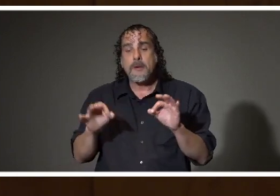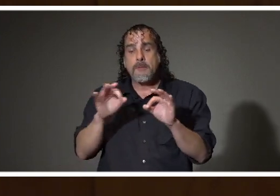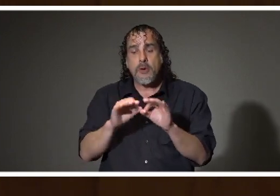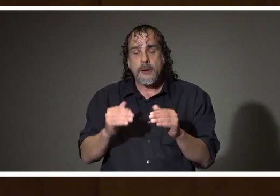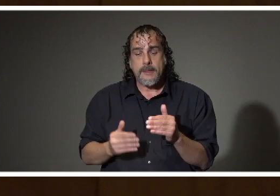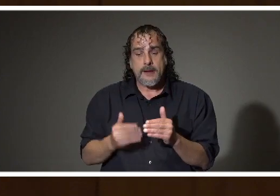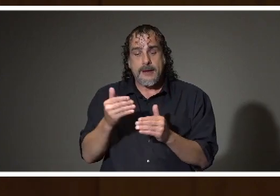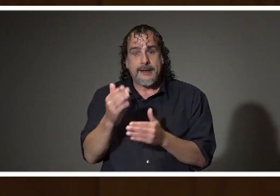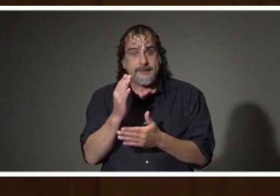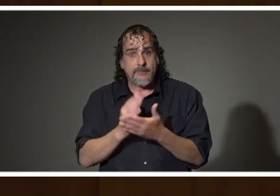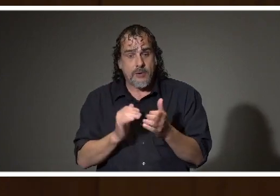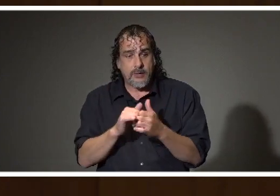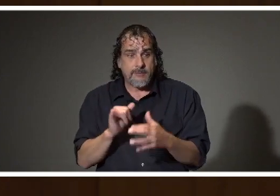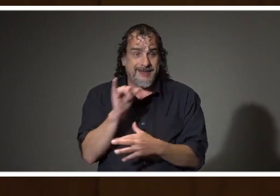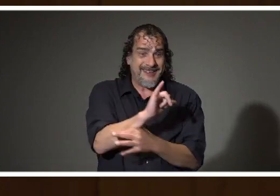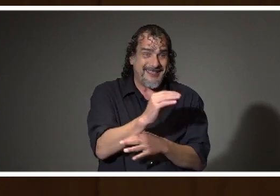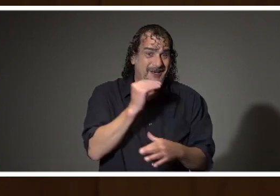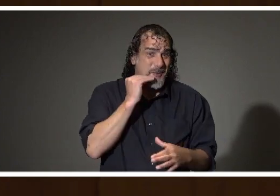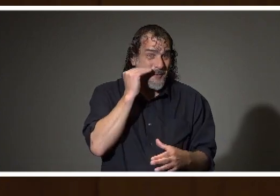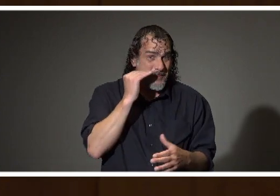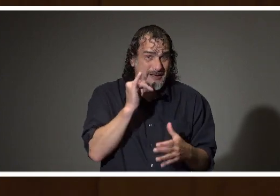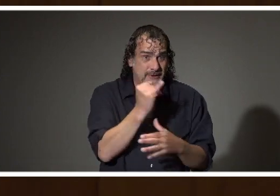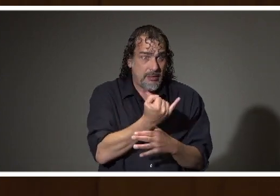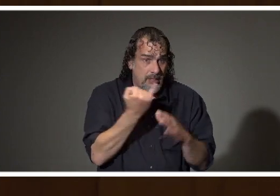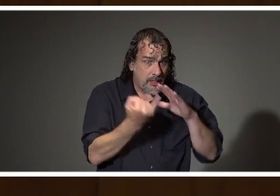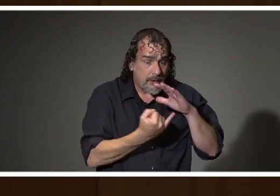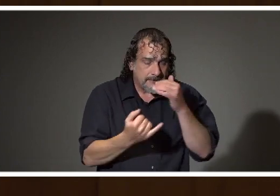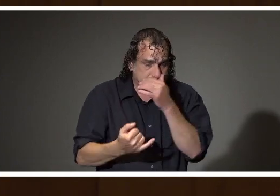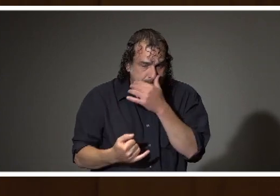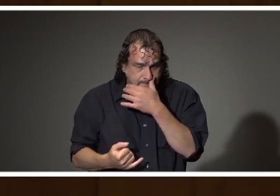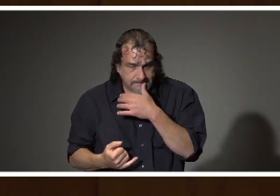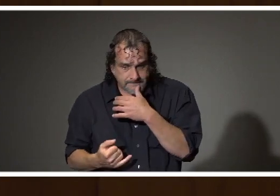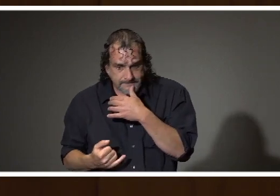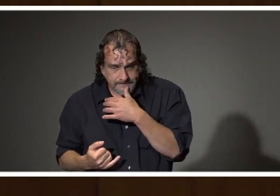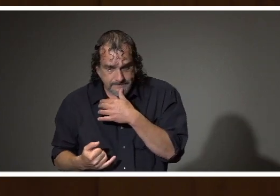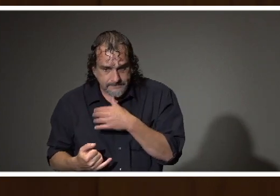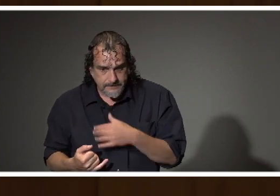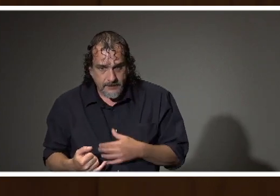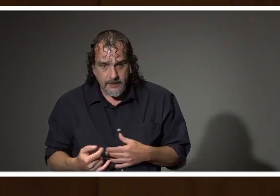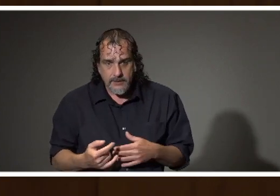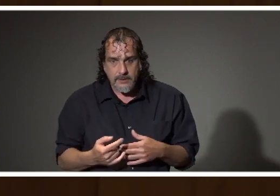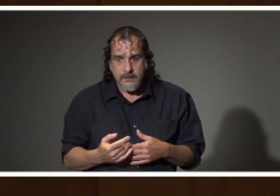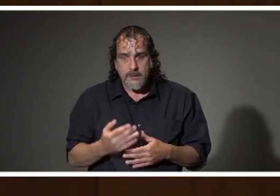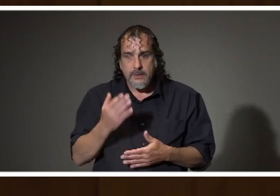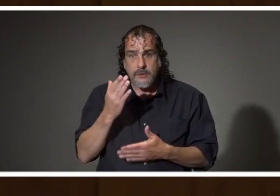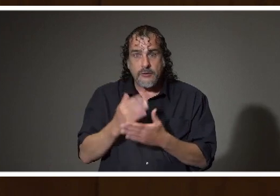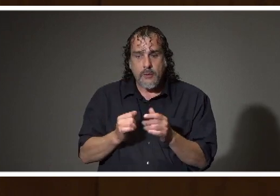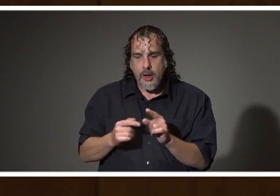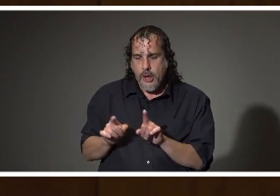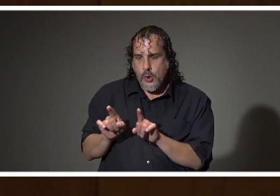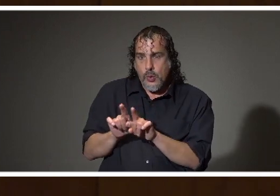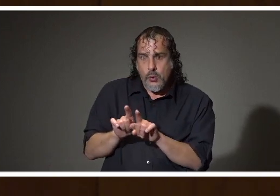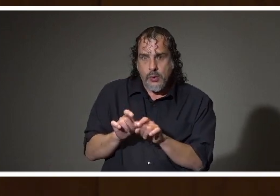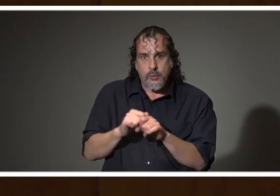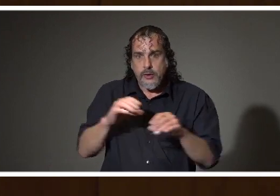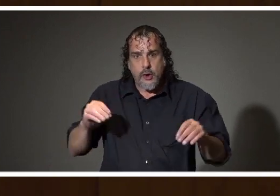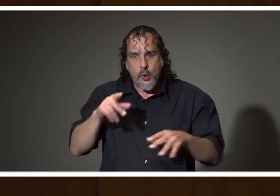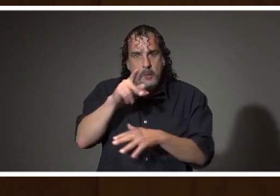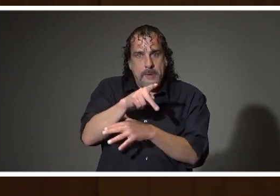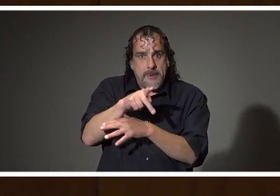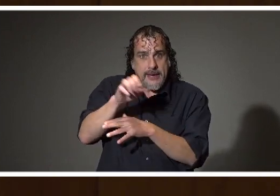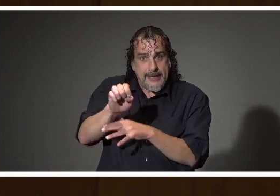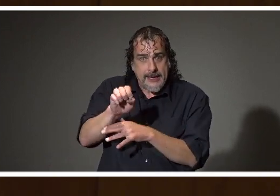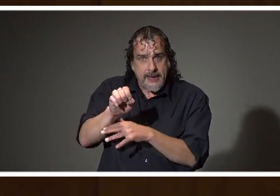phase of quarantine. And so anyone who's had more than just a few minutes of close proximity and unprotected, if